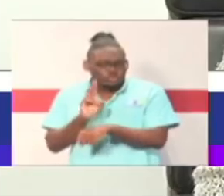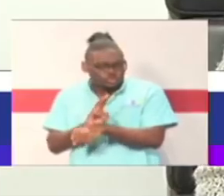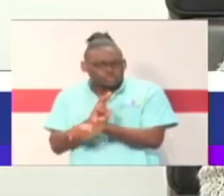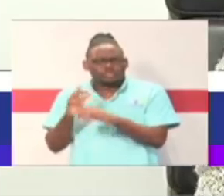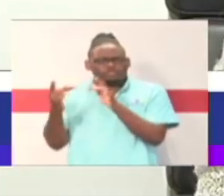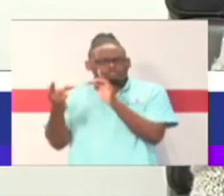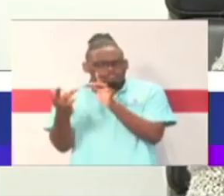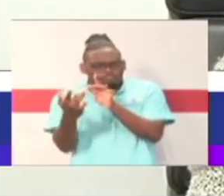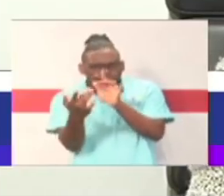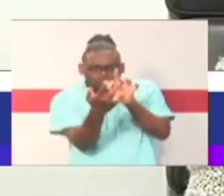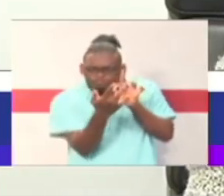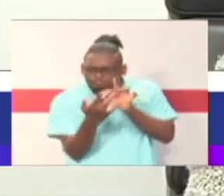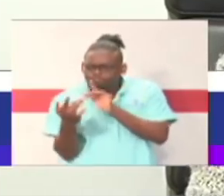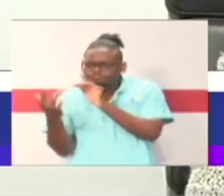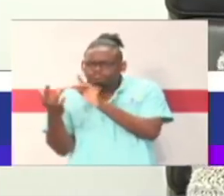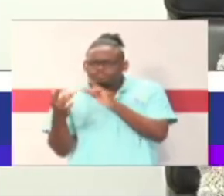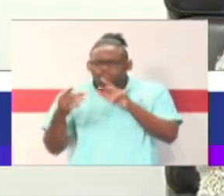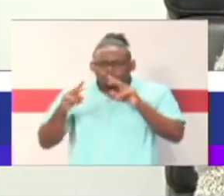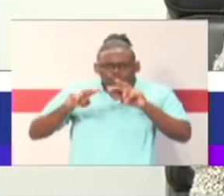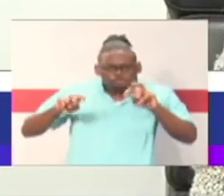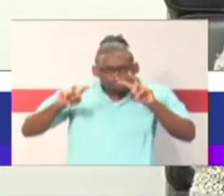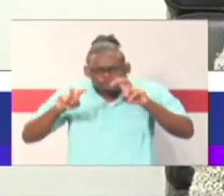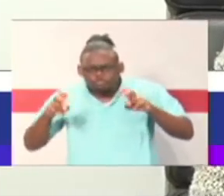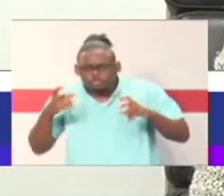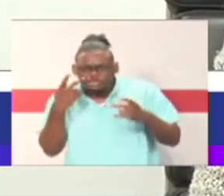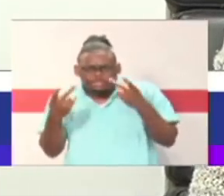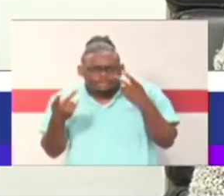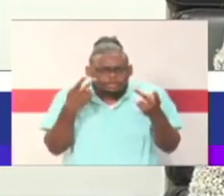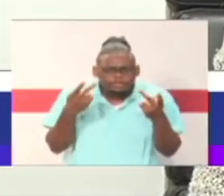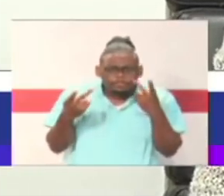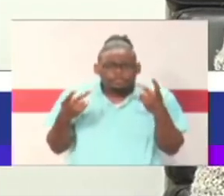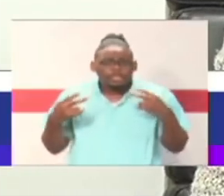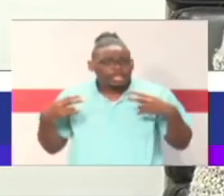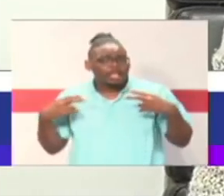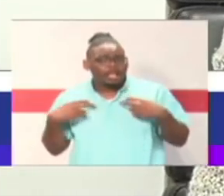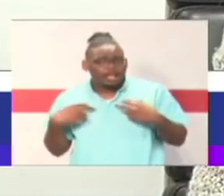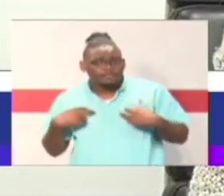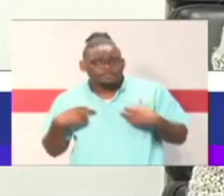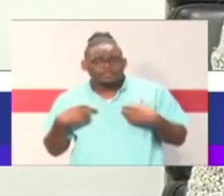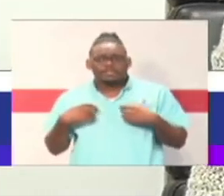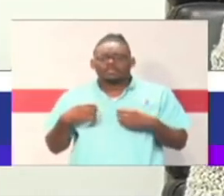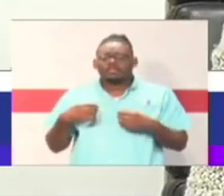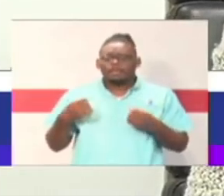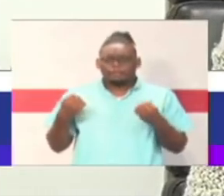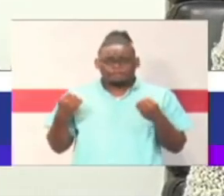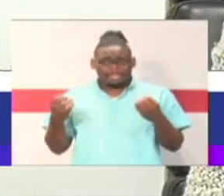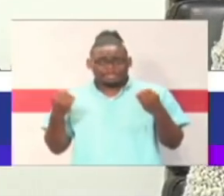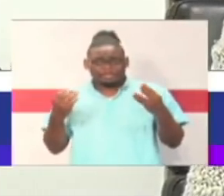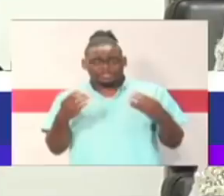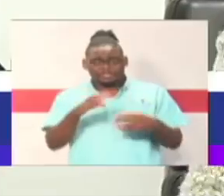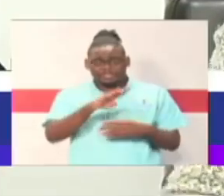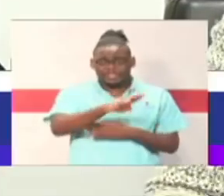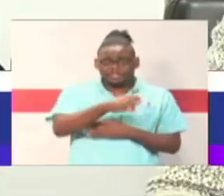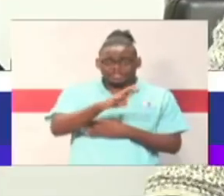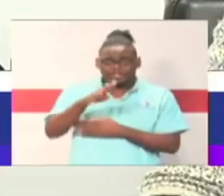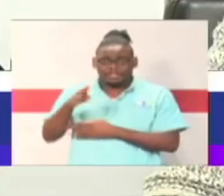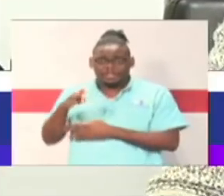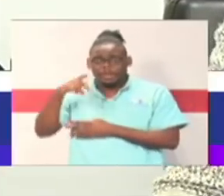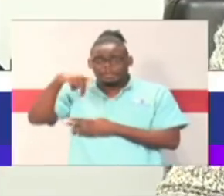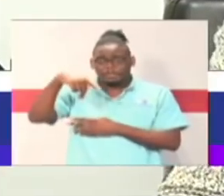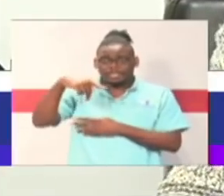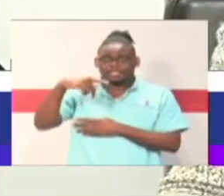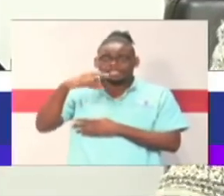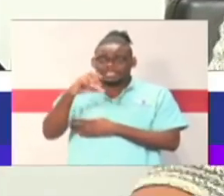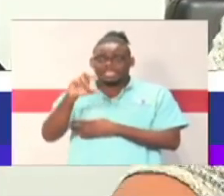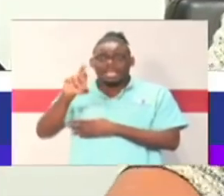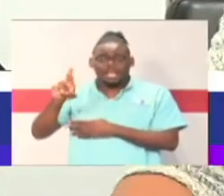has several PCR testing sites available throughout our hospitals. So we do not